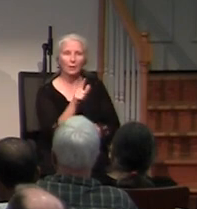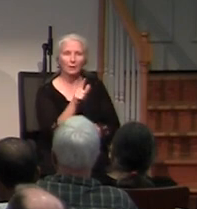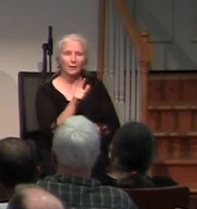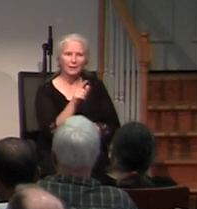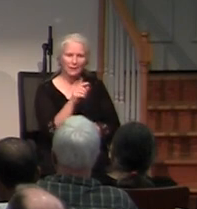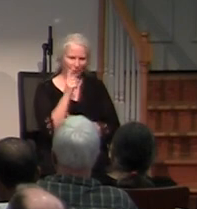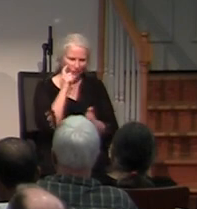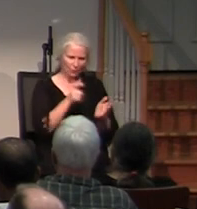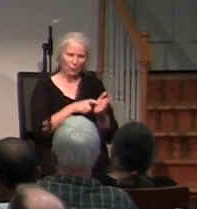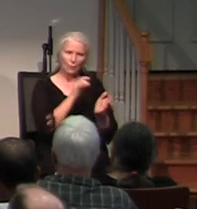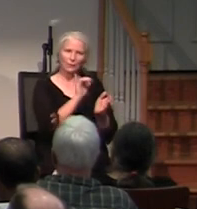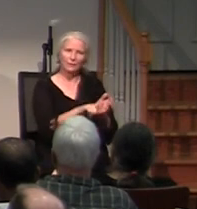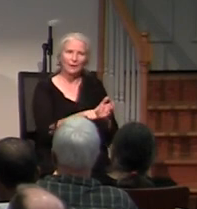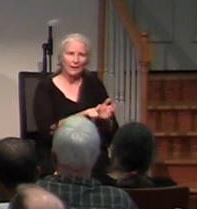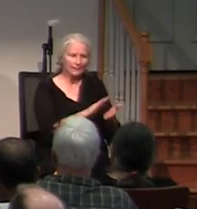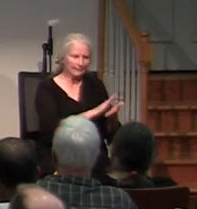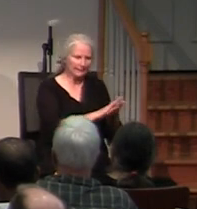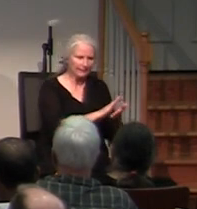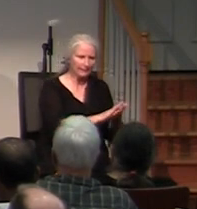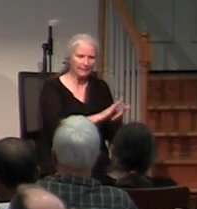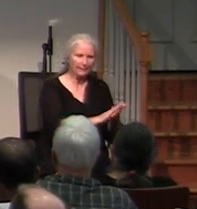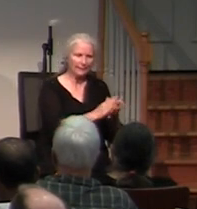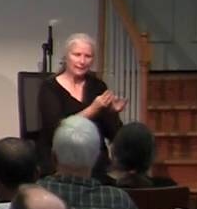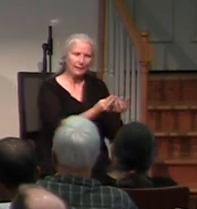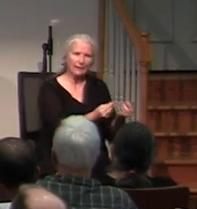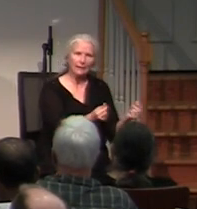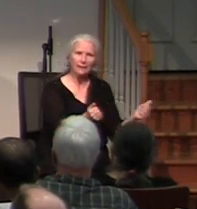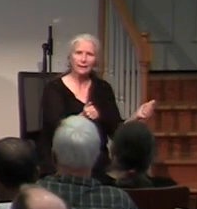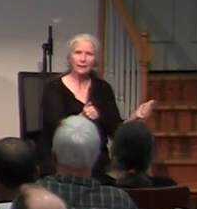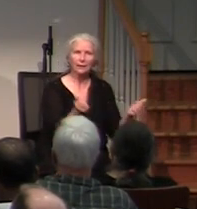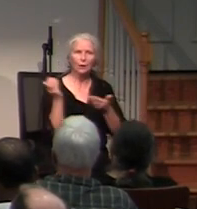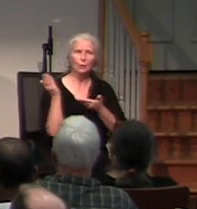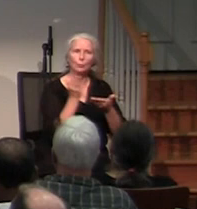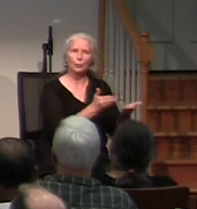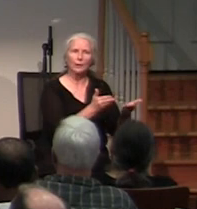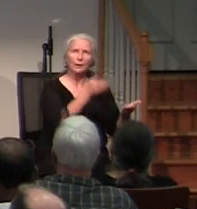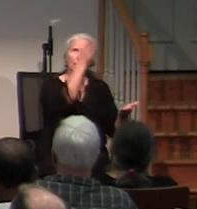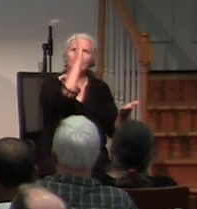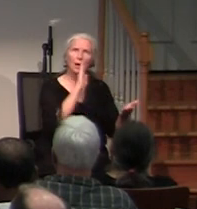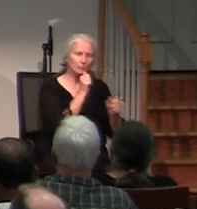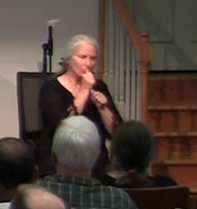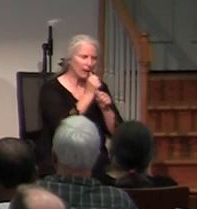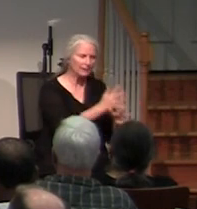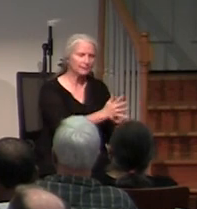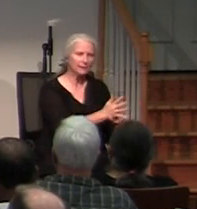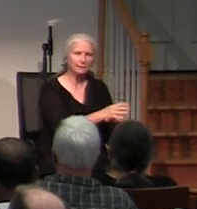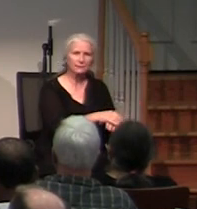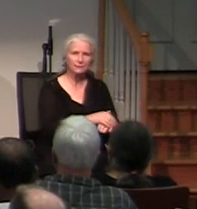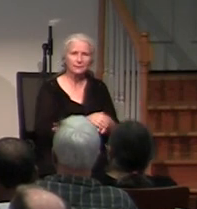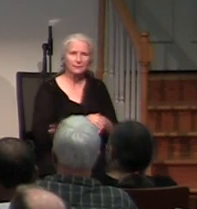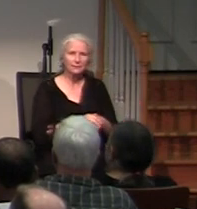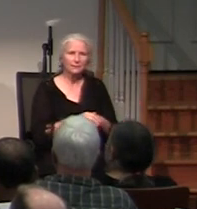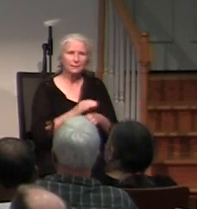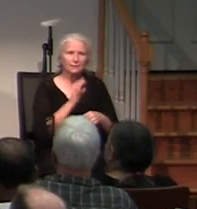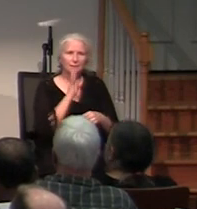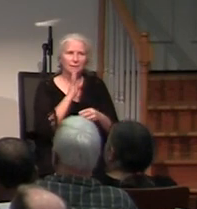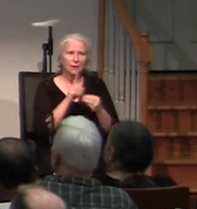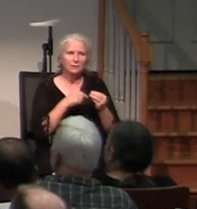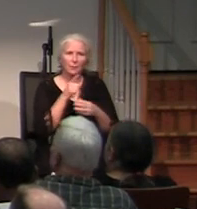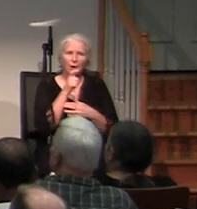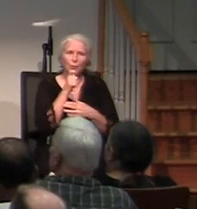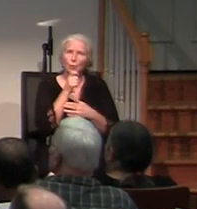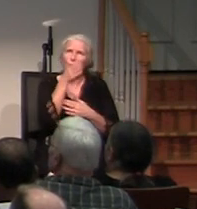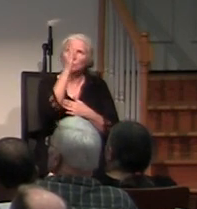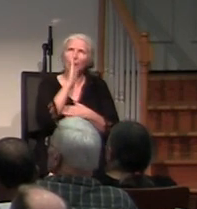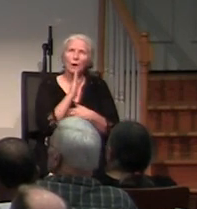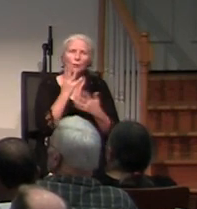bringing the blessings of the truths of God, who he is, what he's like, the whole great controversy theme. You